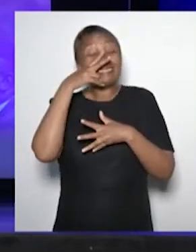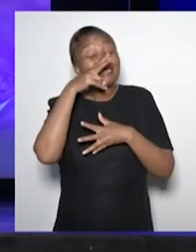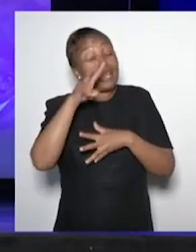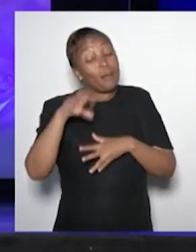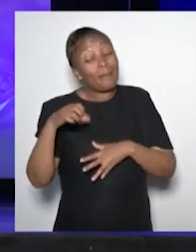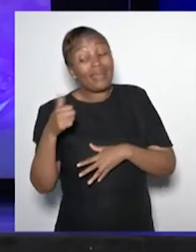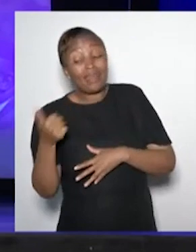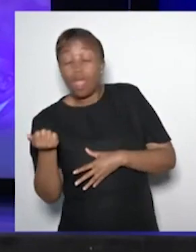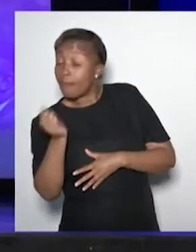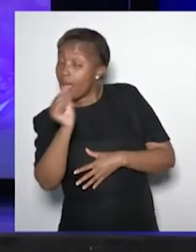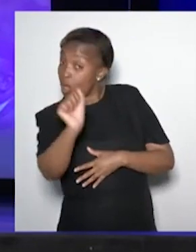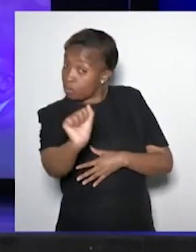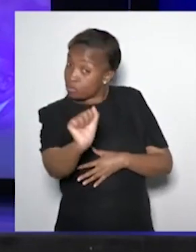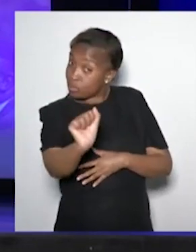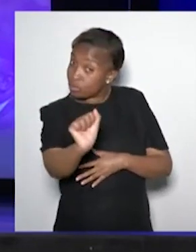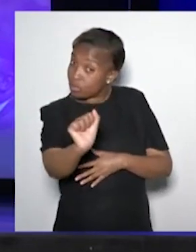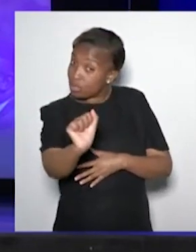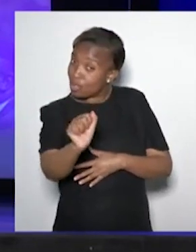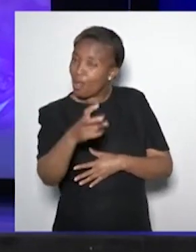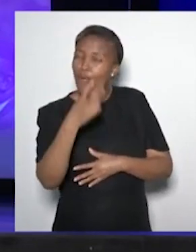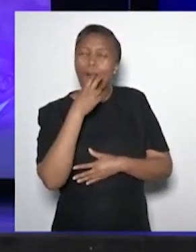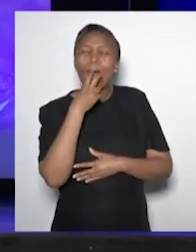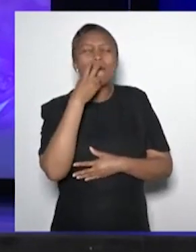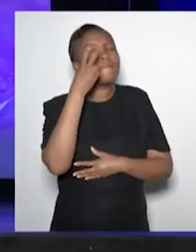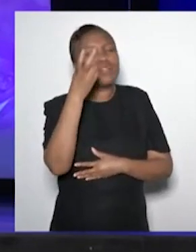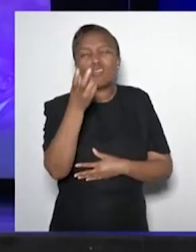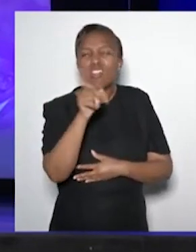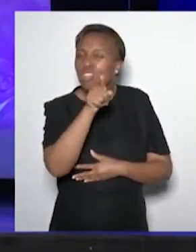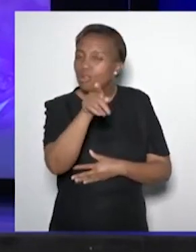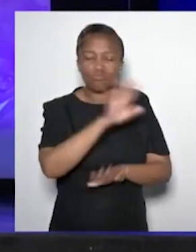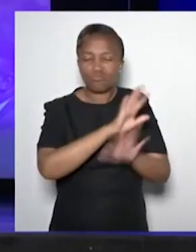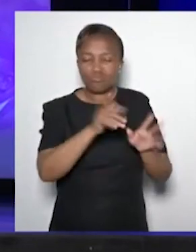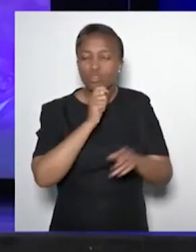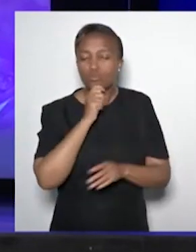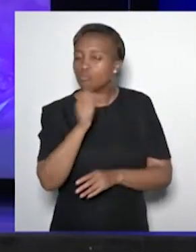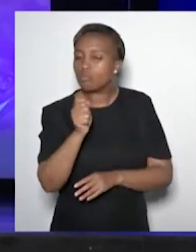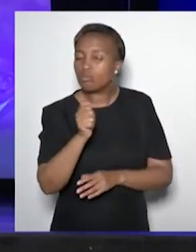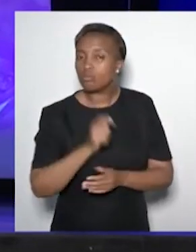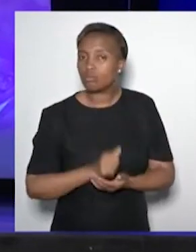neighbors, that miracle is not genuine.